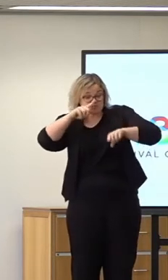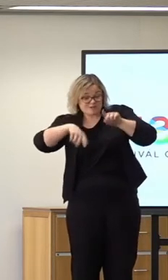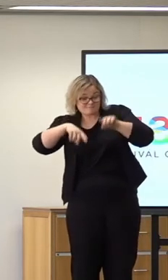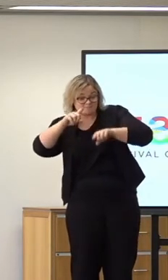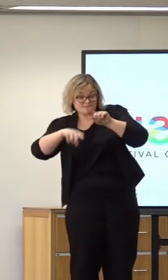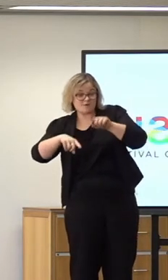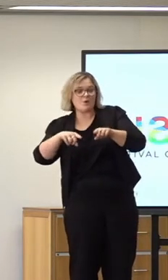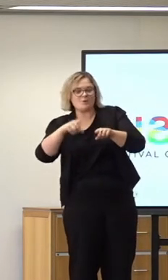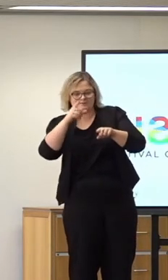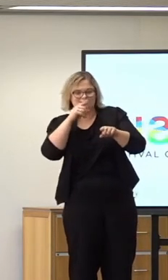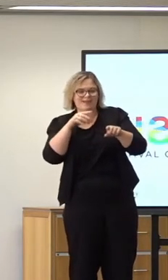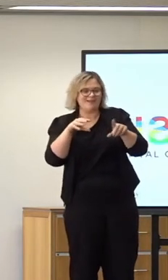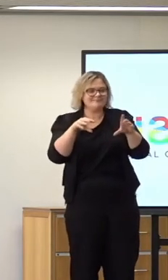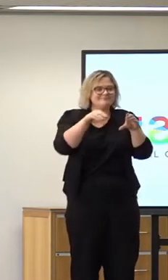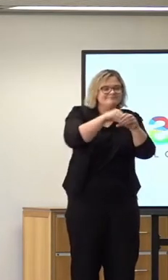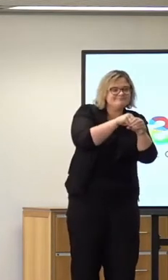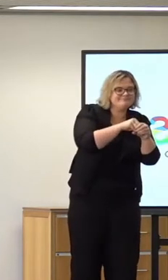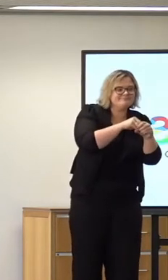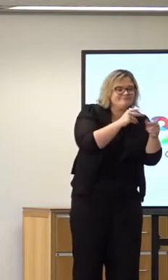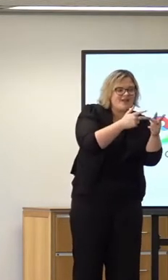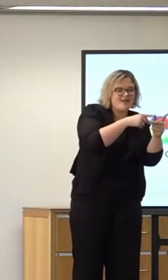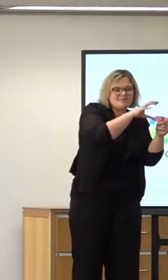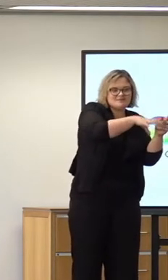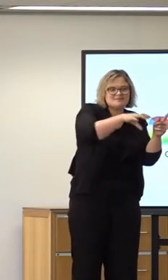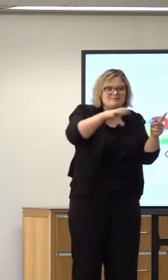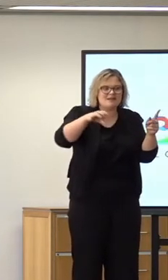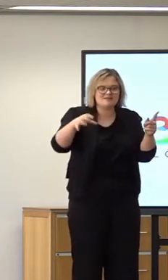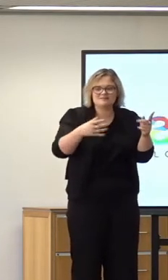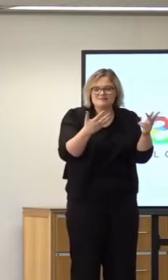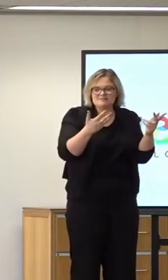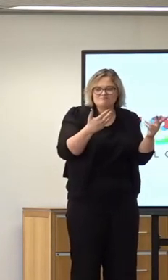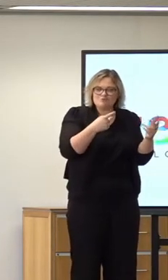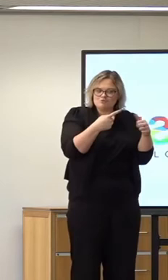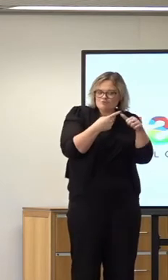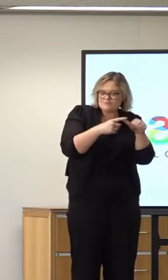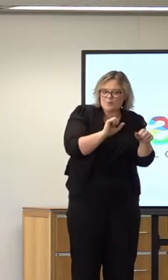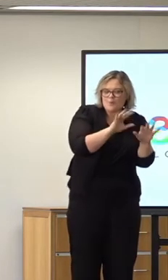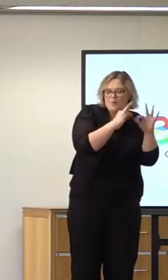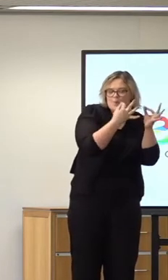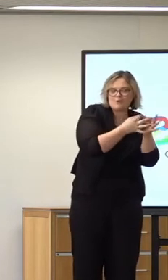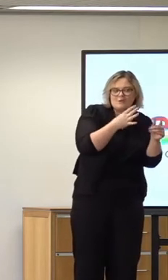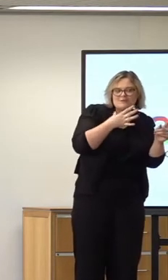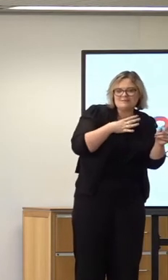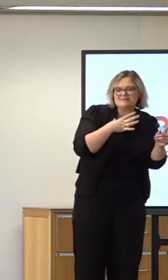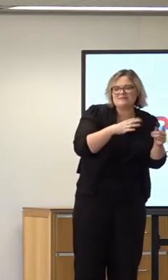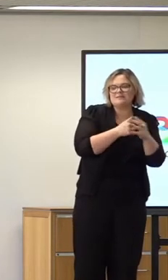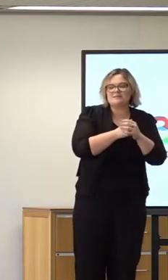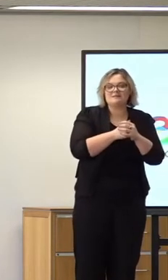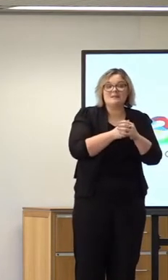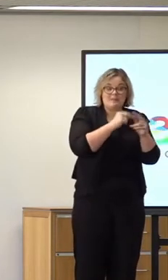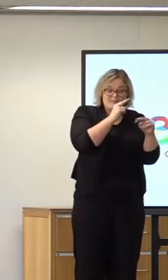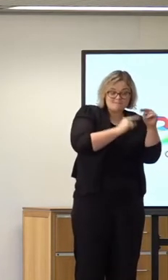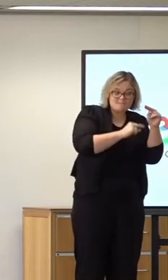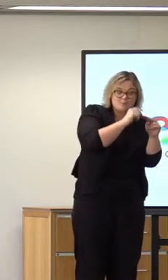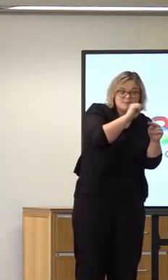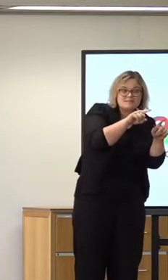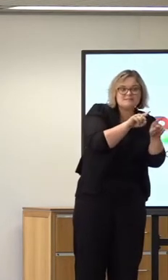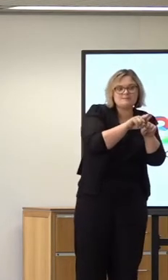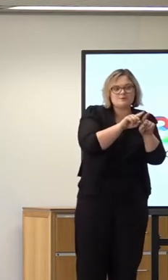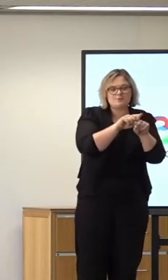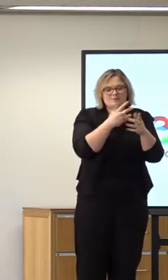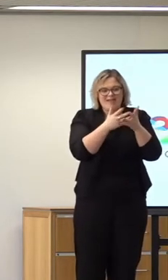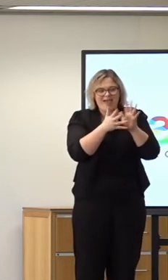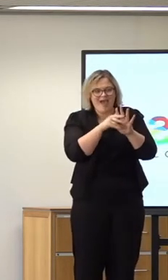into spaces of site-specific response to the organisation itself and the building itself, but also institutional